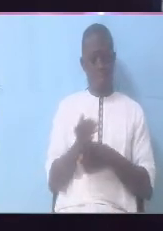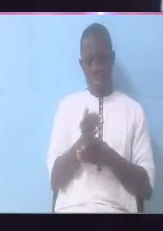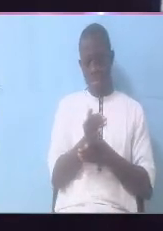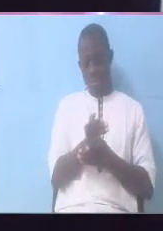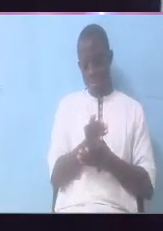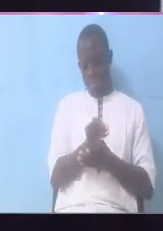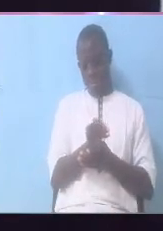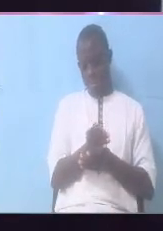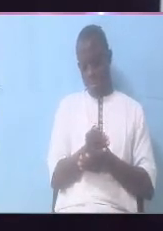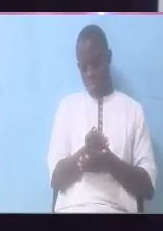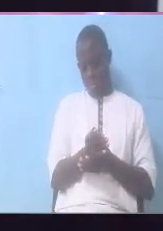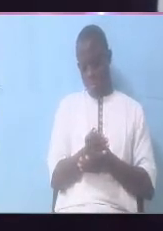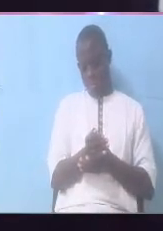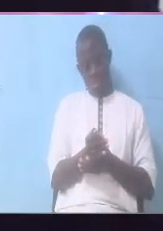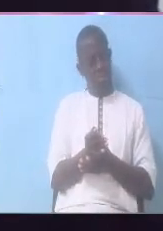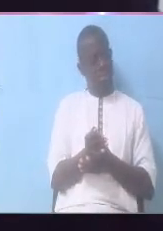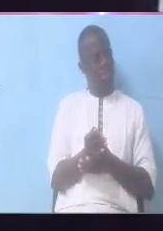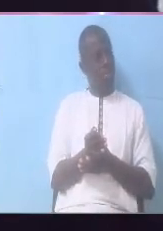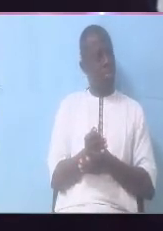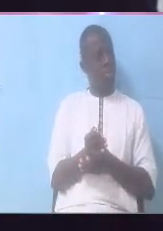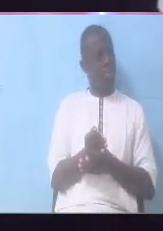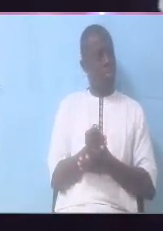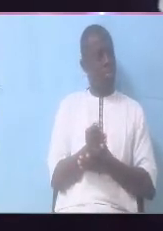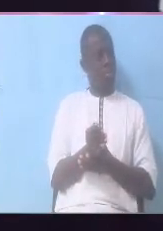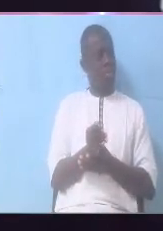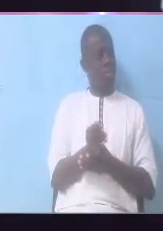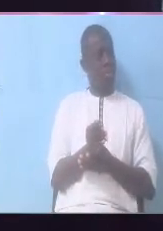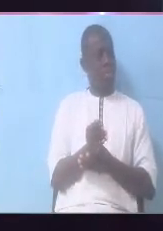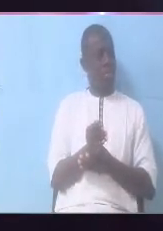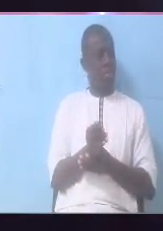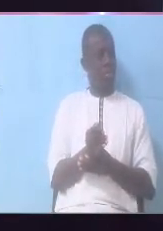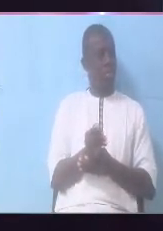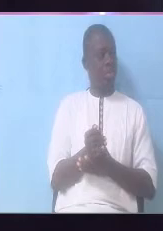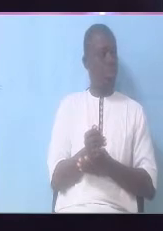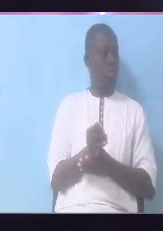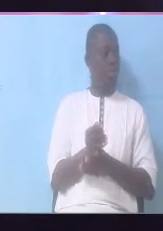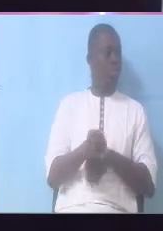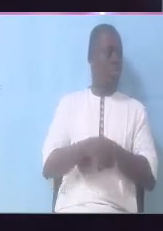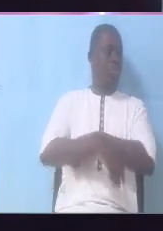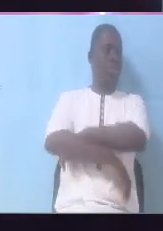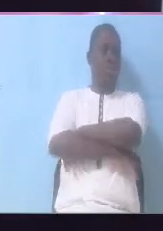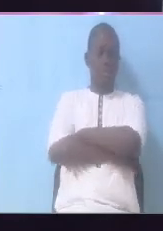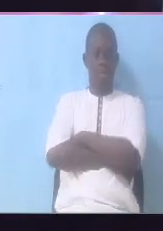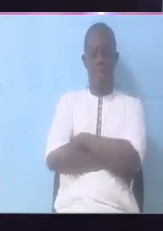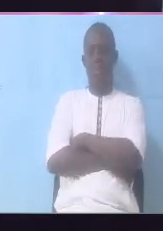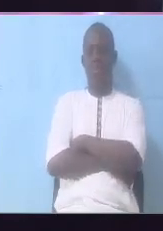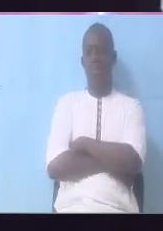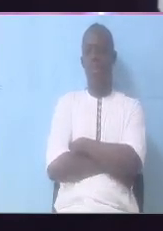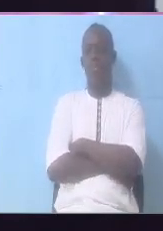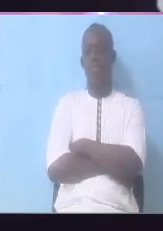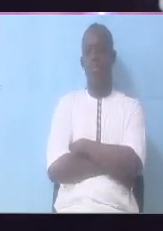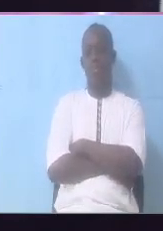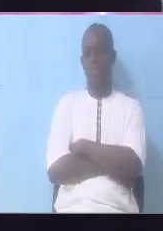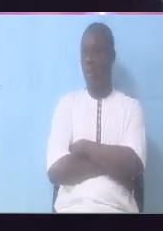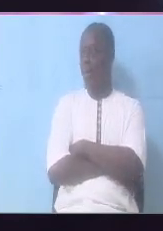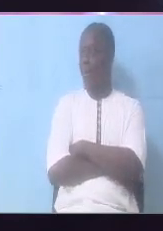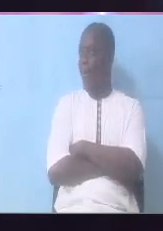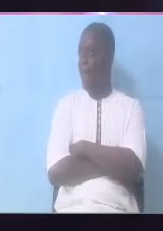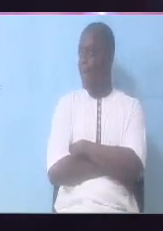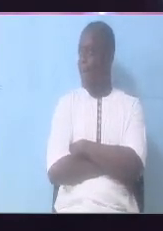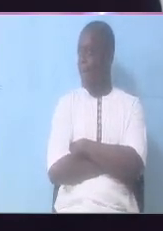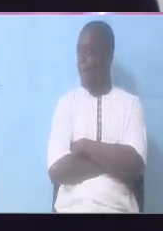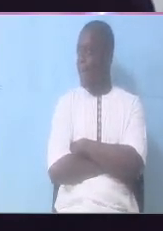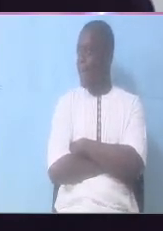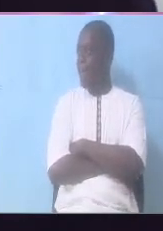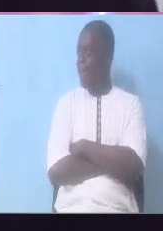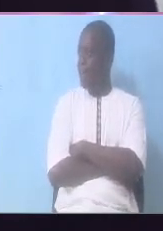jube fonte tere nyol bije ndefana tan ka kayto tay bulun koy ko amanko ali alo munen alkana ke fanale ani kala fa ali akele but alkana fa ko ndena